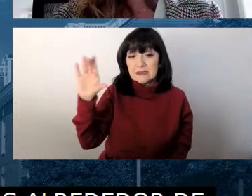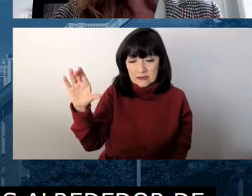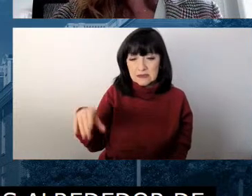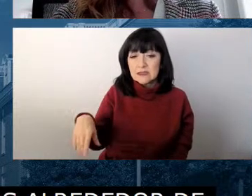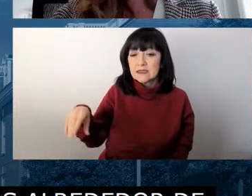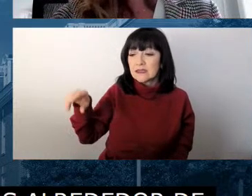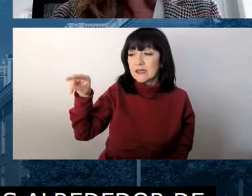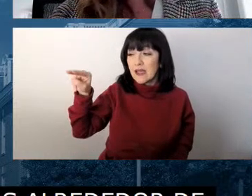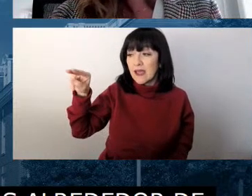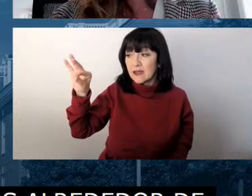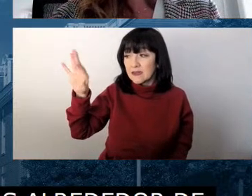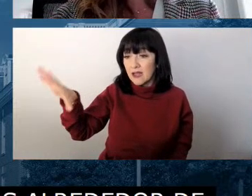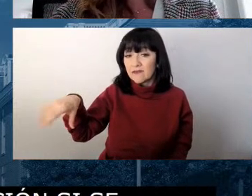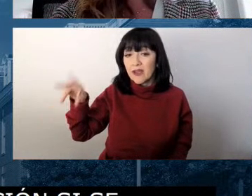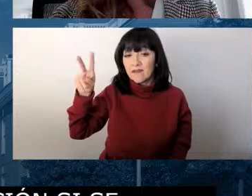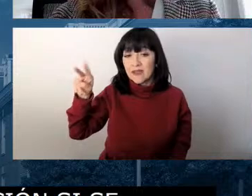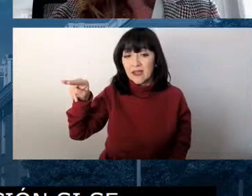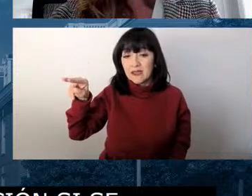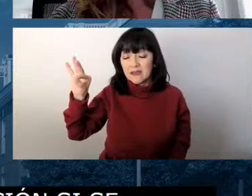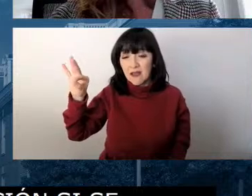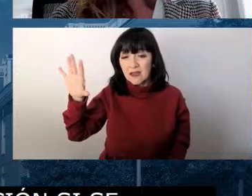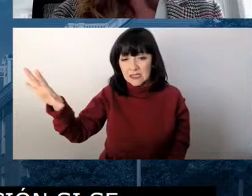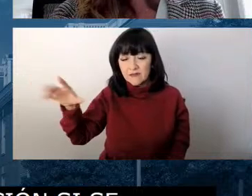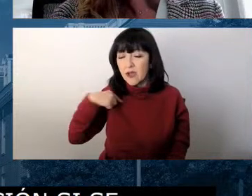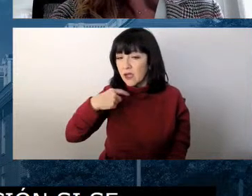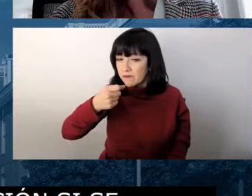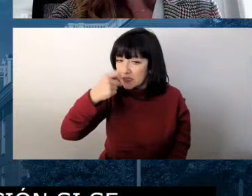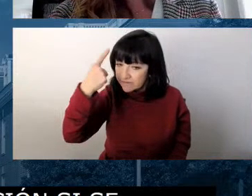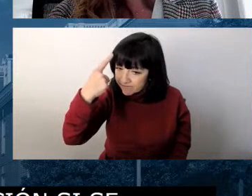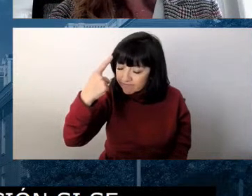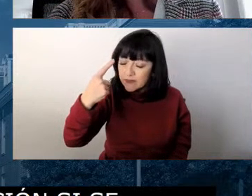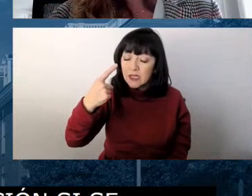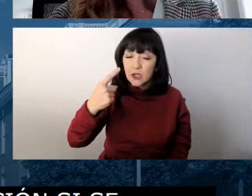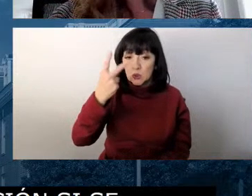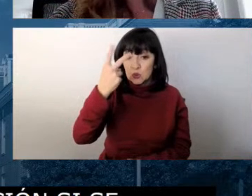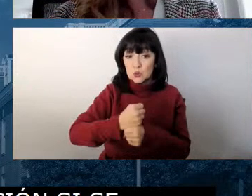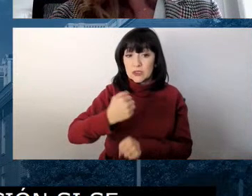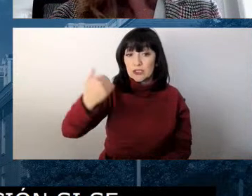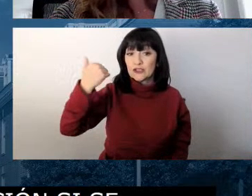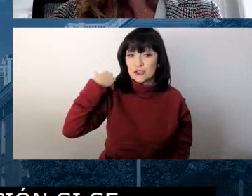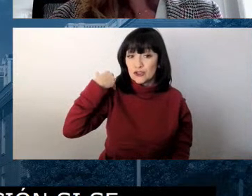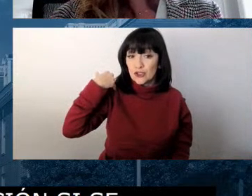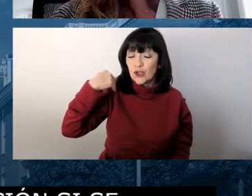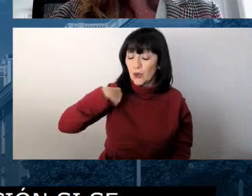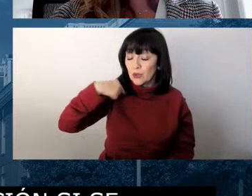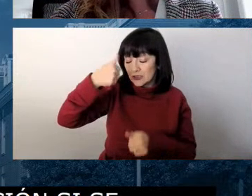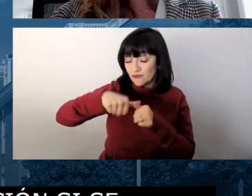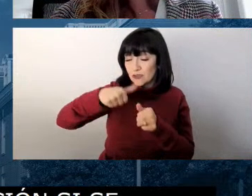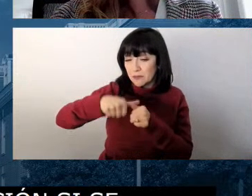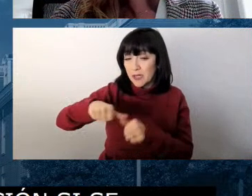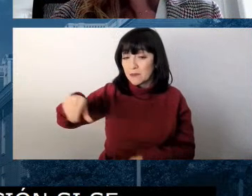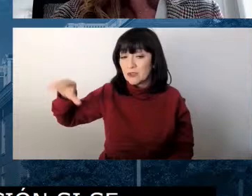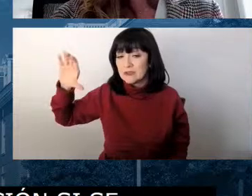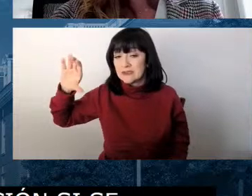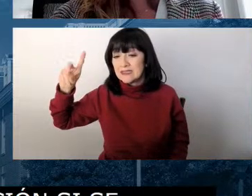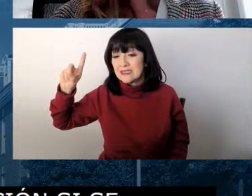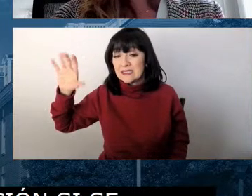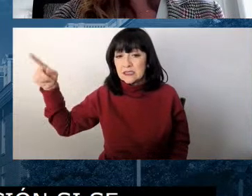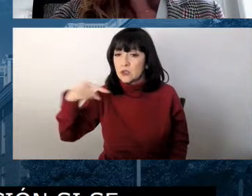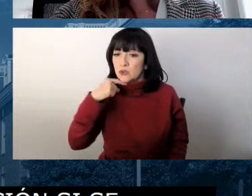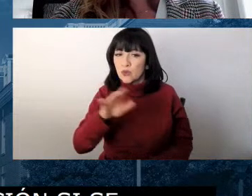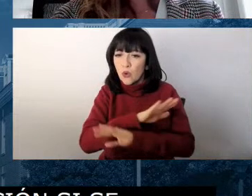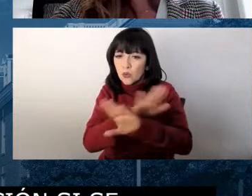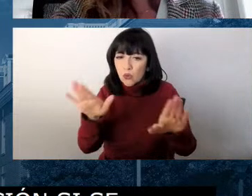a little bit different than what was said almost 2 years ago, which is at that point, we needed to save N95s for